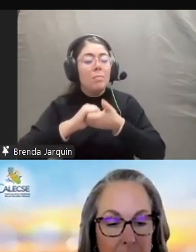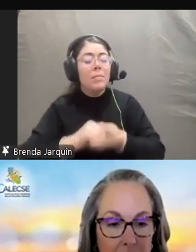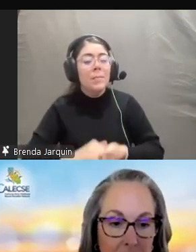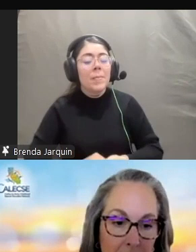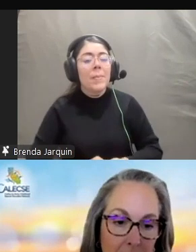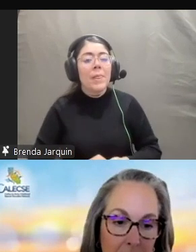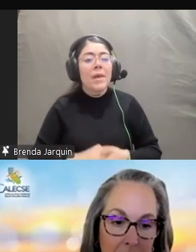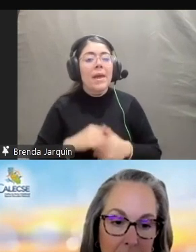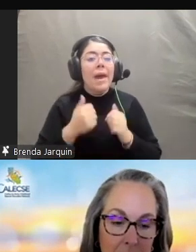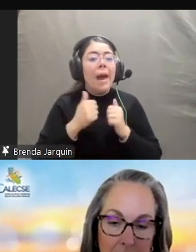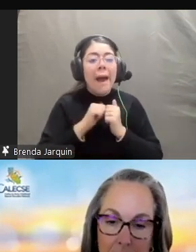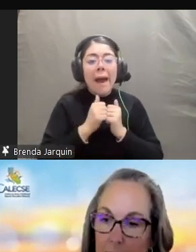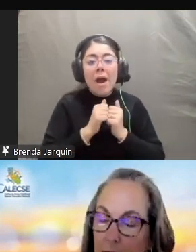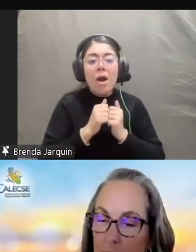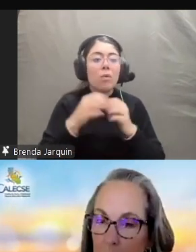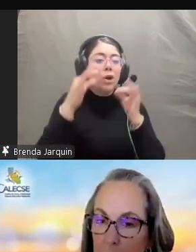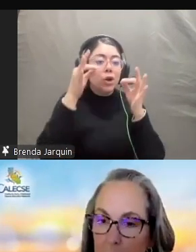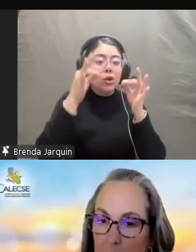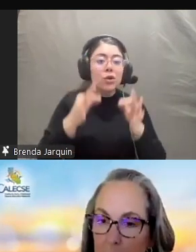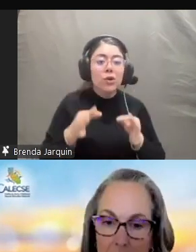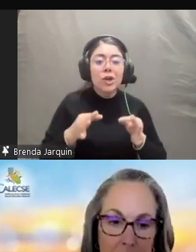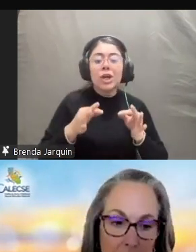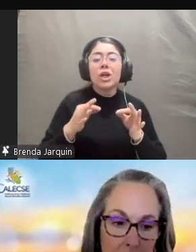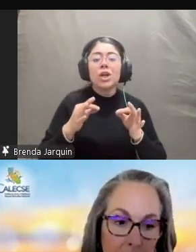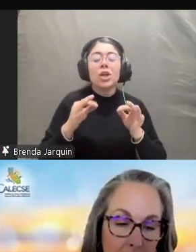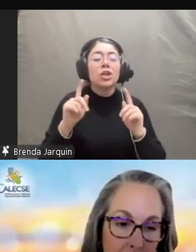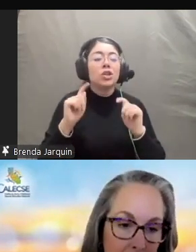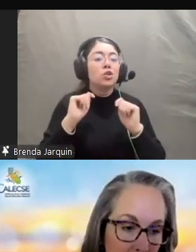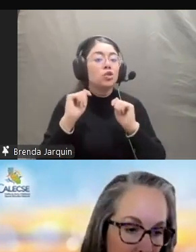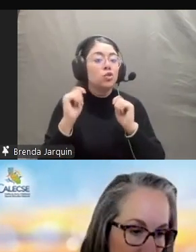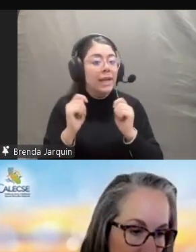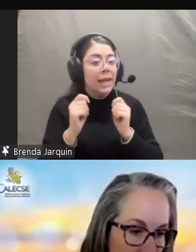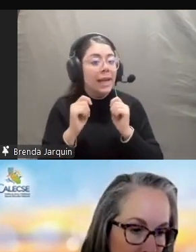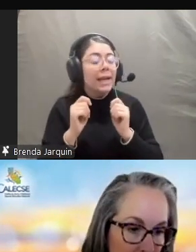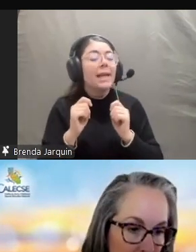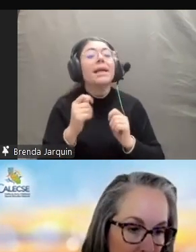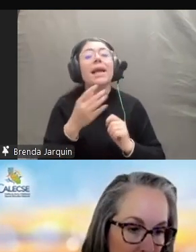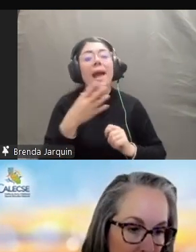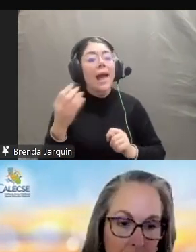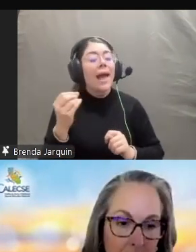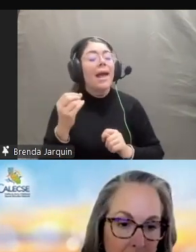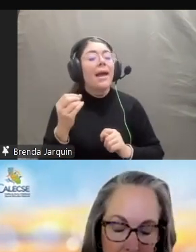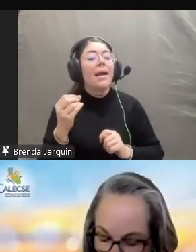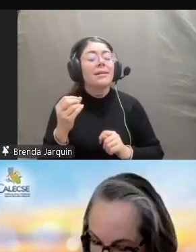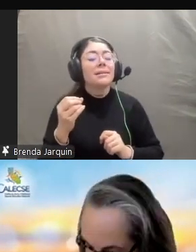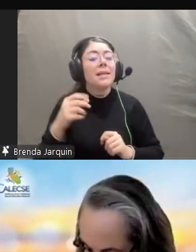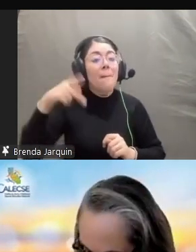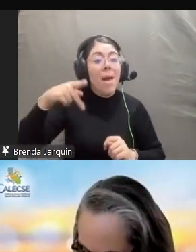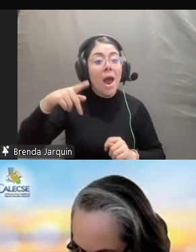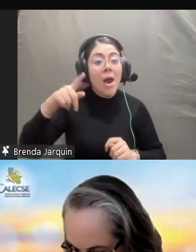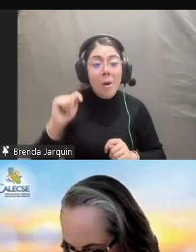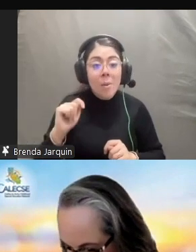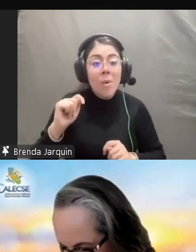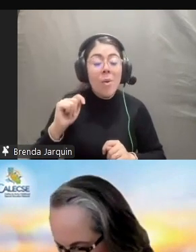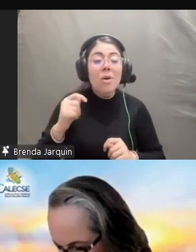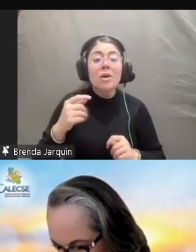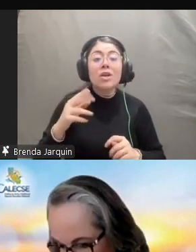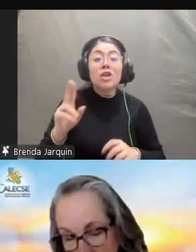training and working together? And what we created a slideshow together that was used at all of the